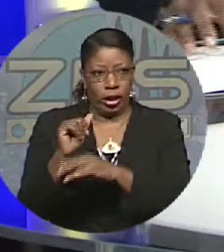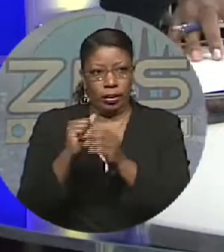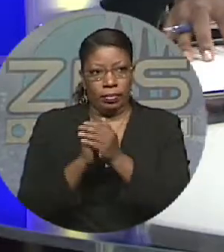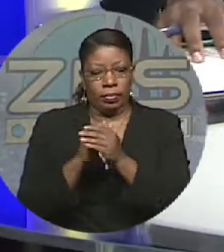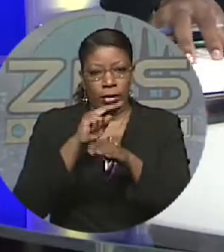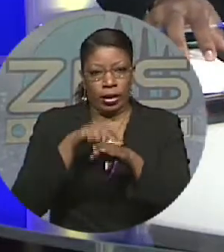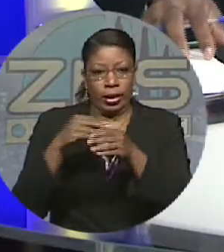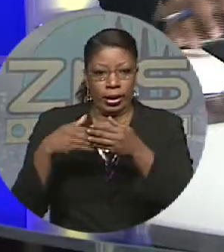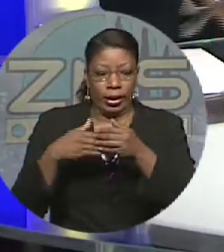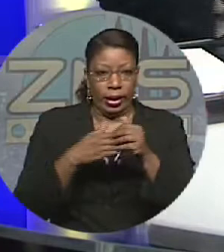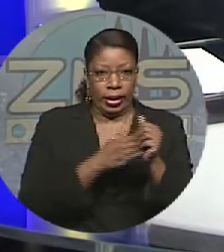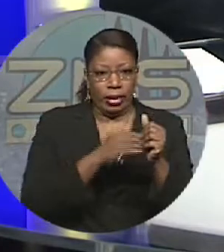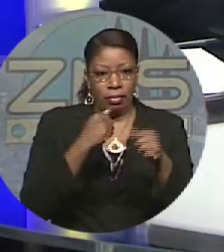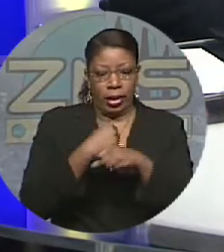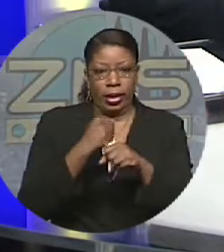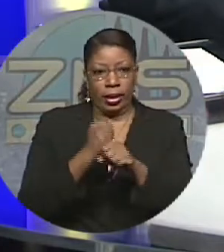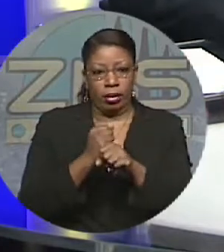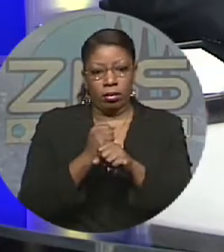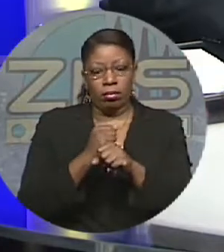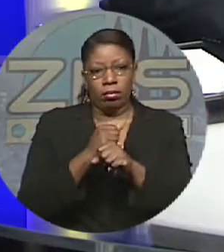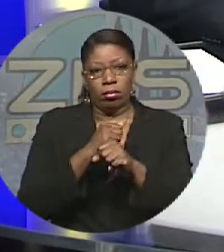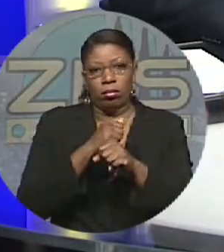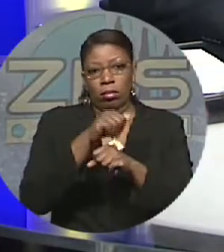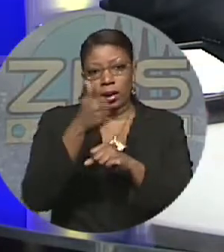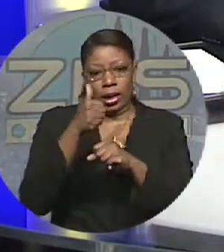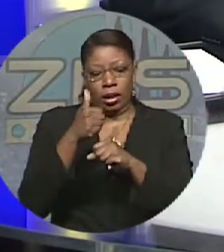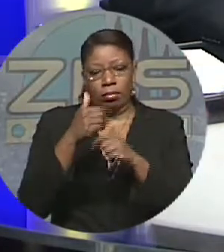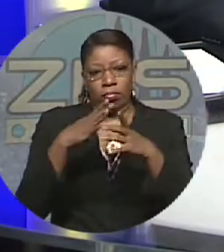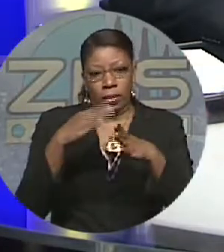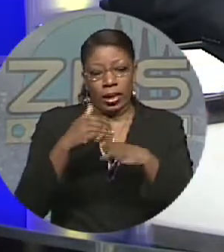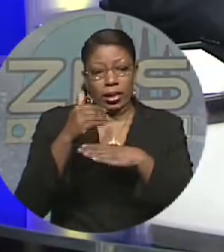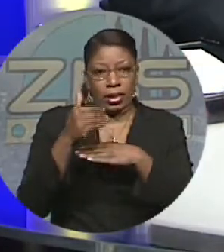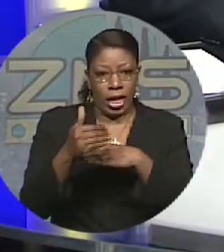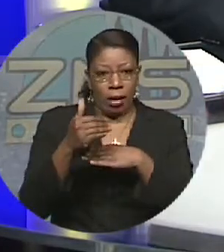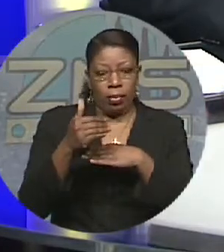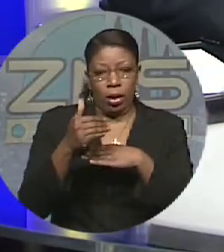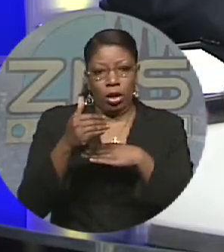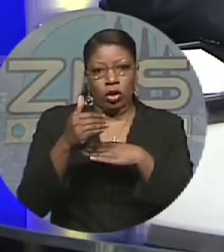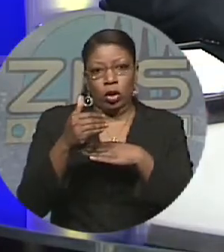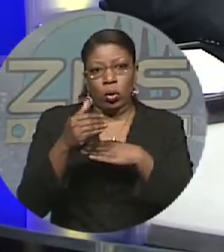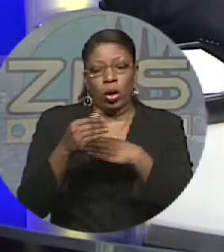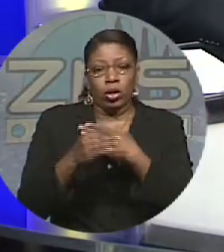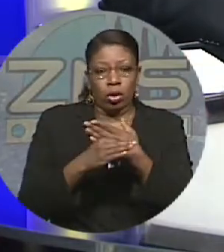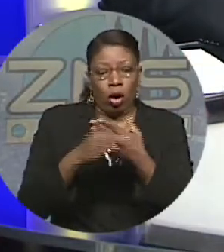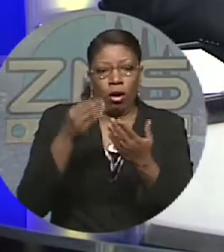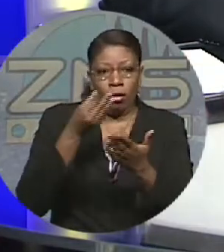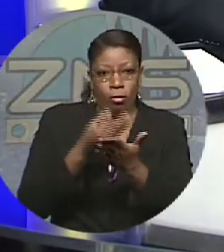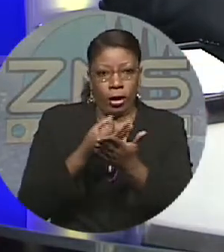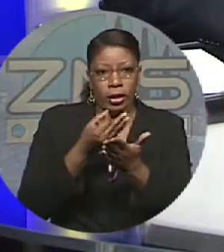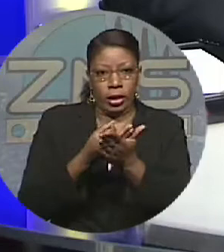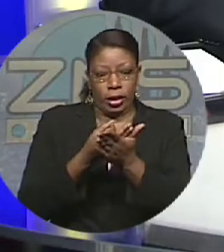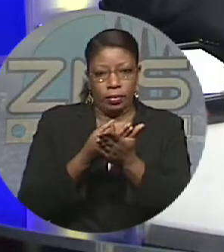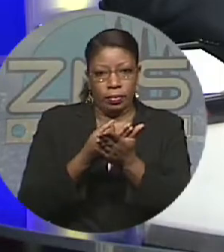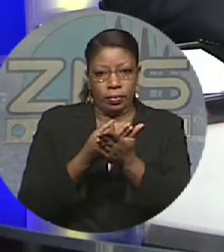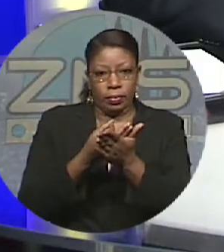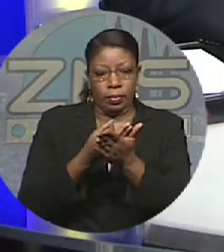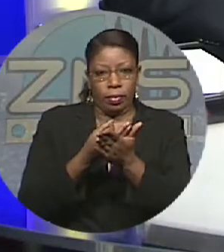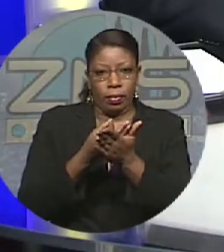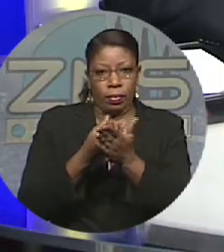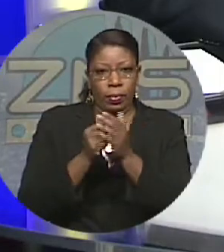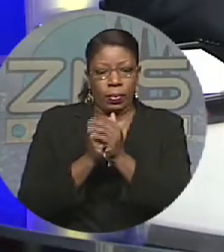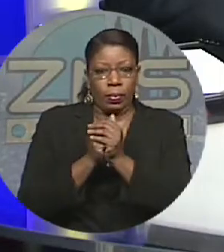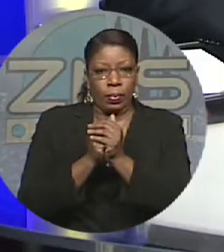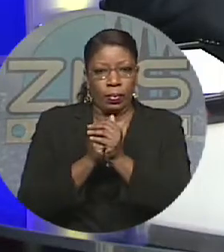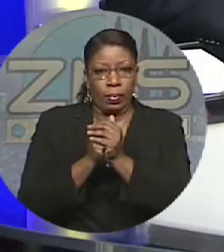the nation's leader making another big step in his quest to secure funding for the Bahamas Agriculture and Marine Sciences Institute,